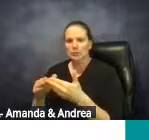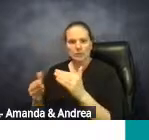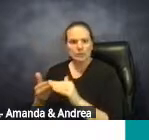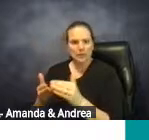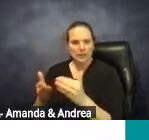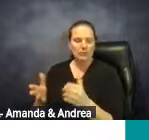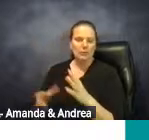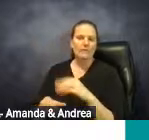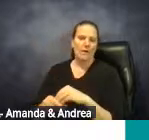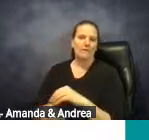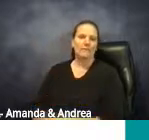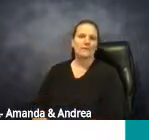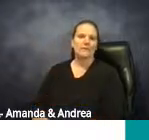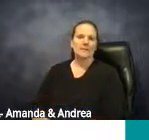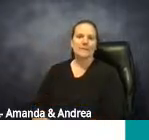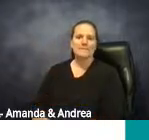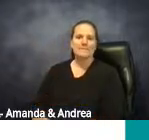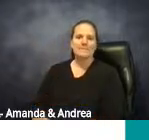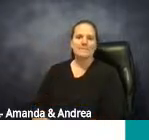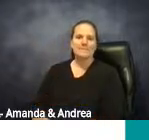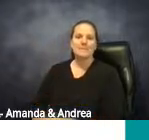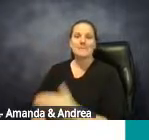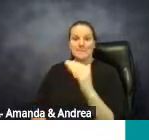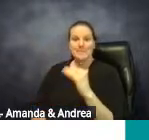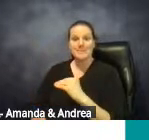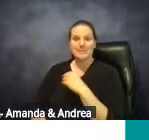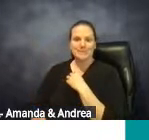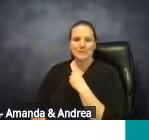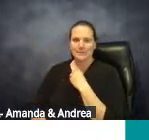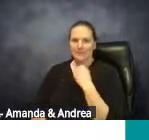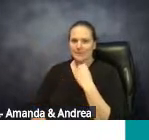that you're engaging with. Next slide.